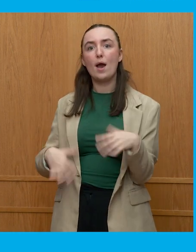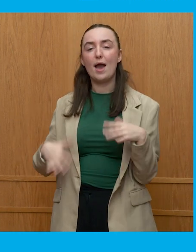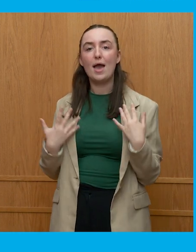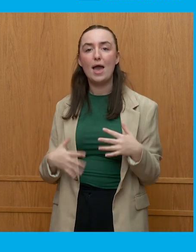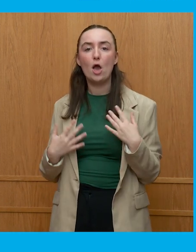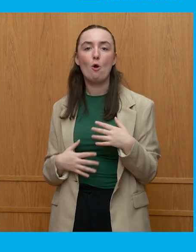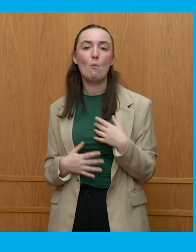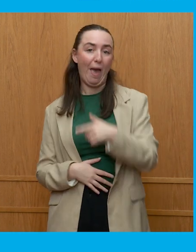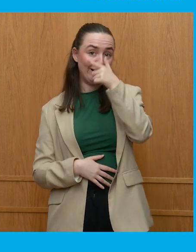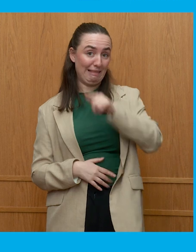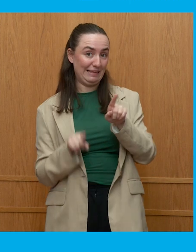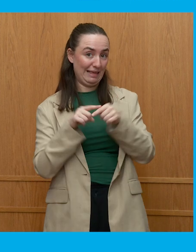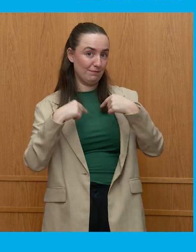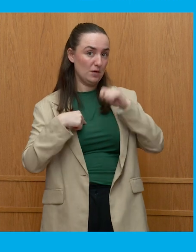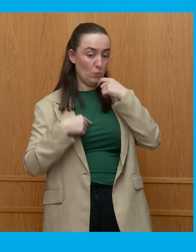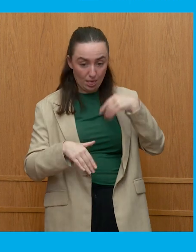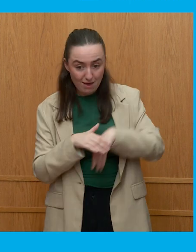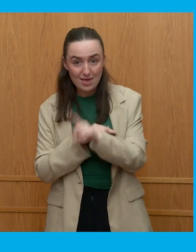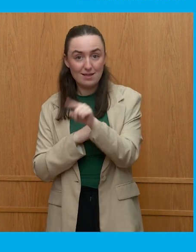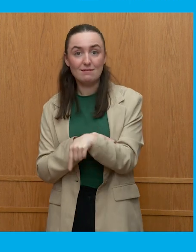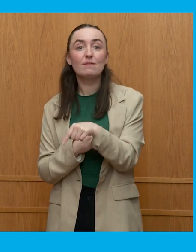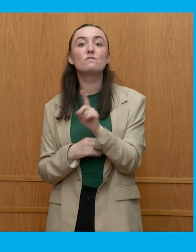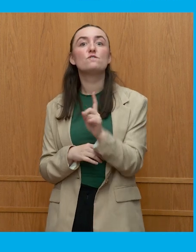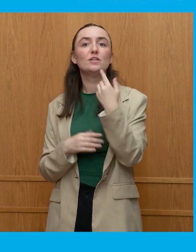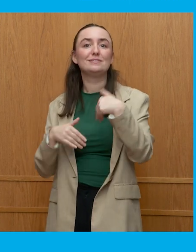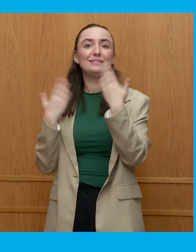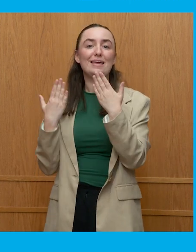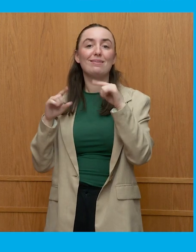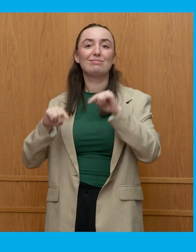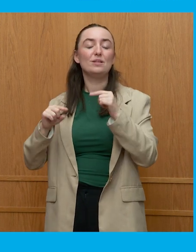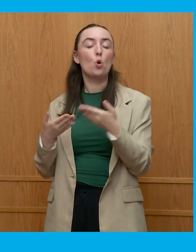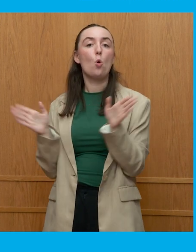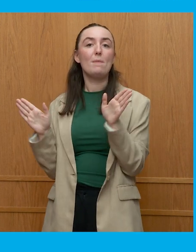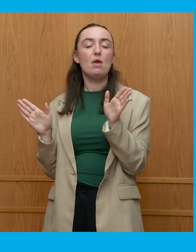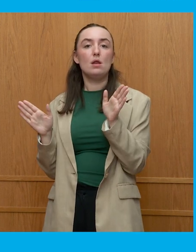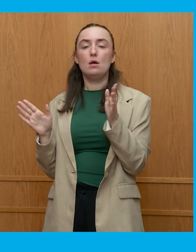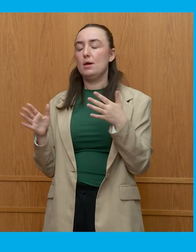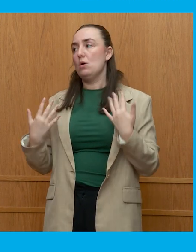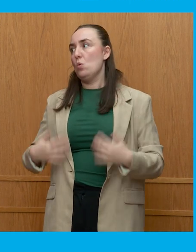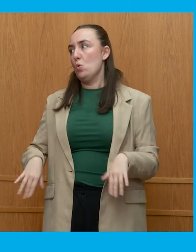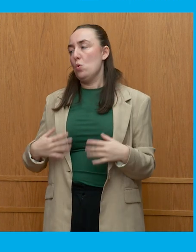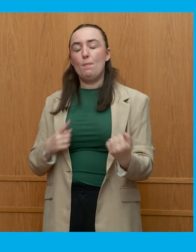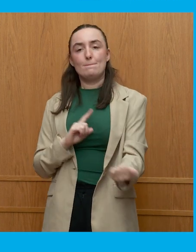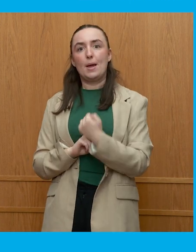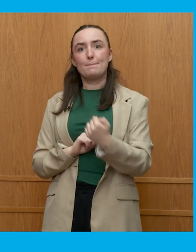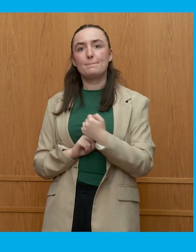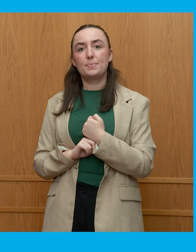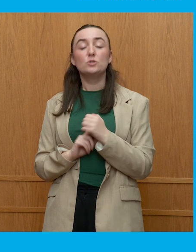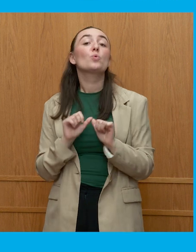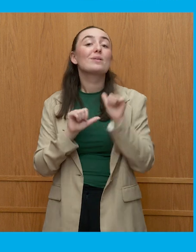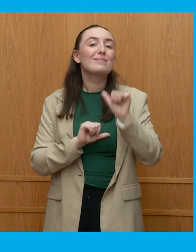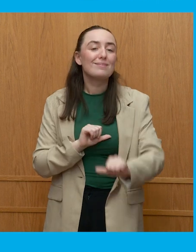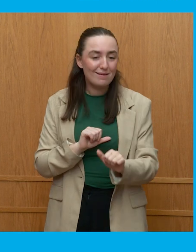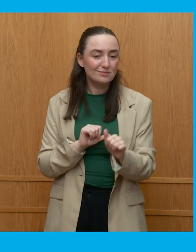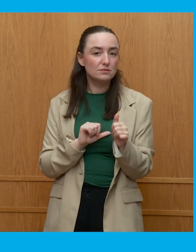we debated in there, it was just, my goodness me, if you can't perform in here, then you shouldn't be in this game. So next generation need to grasp that.